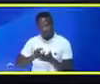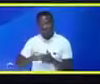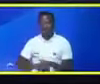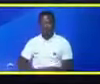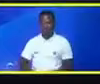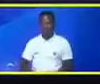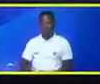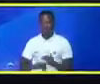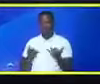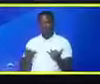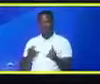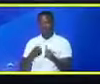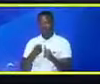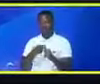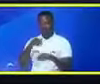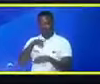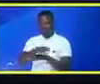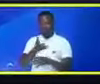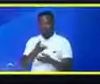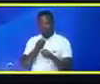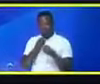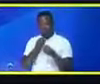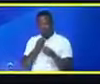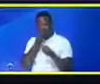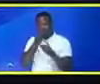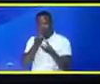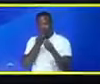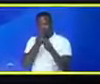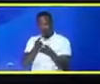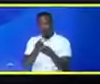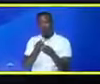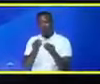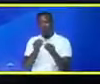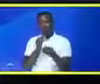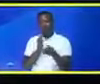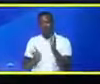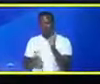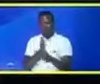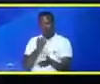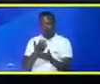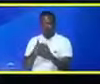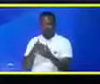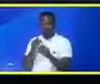I want to give you tonight very quickly, and then we'll get to prayer, four